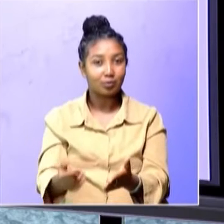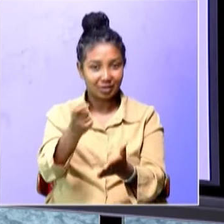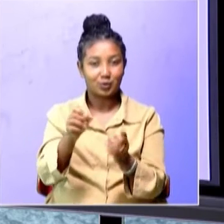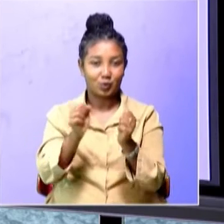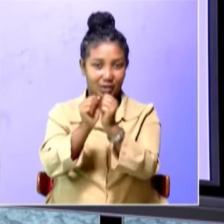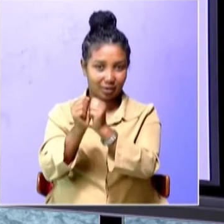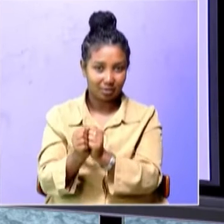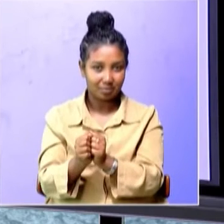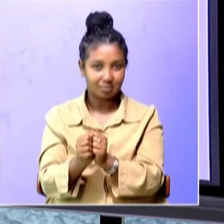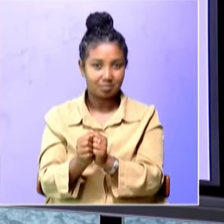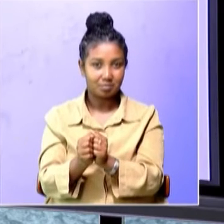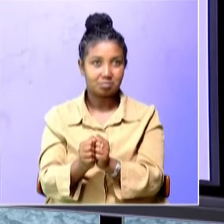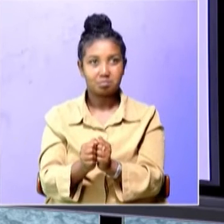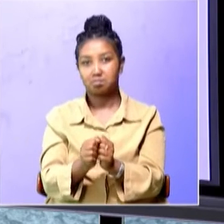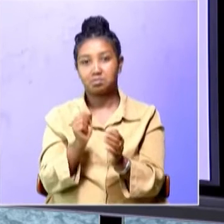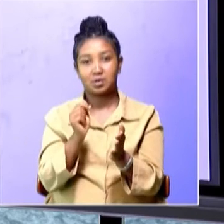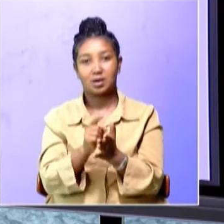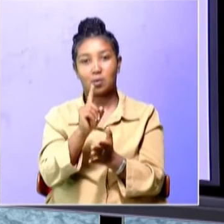together. Let's use one